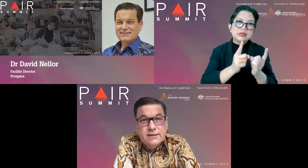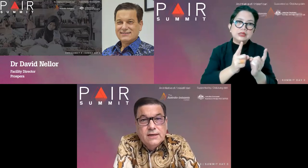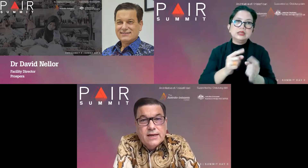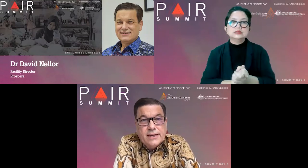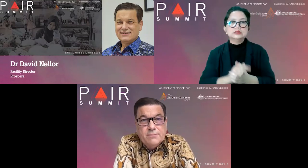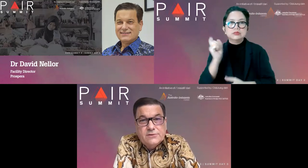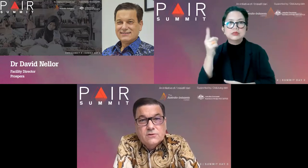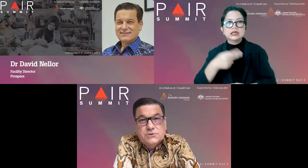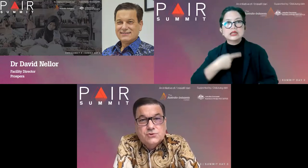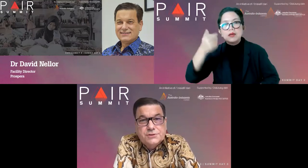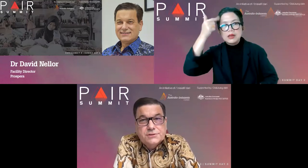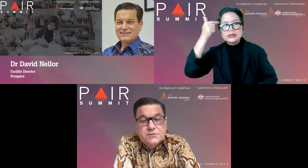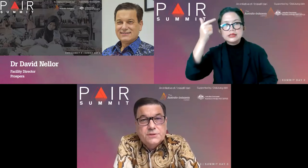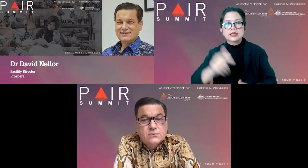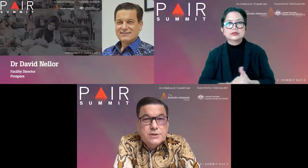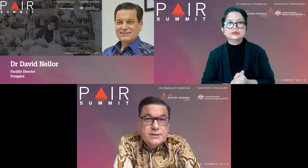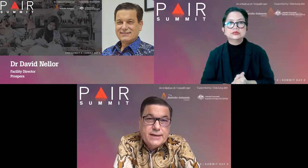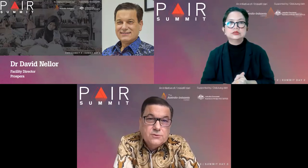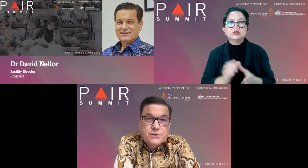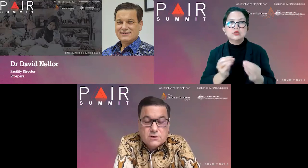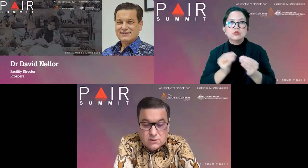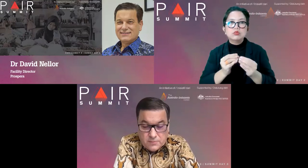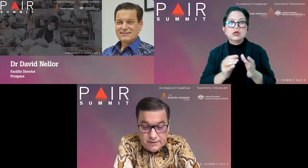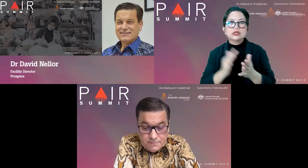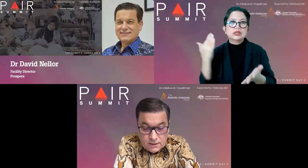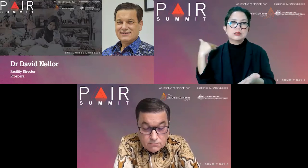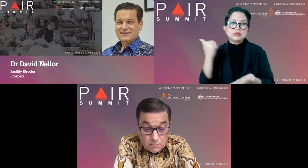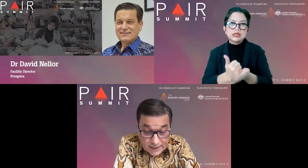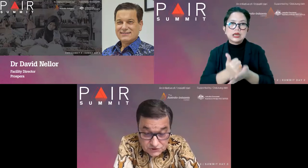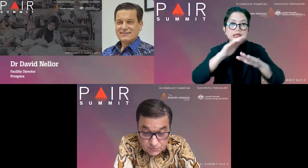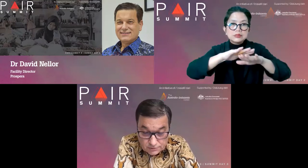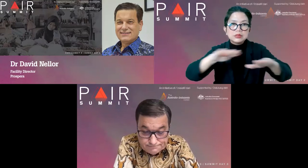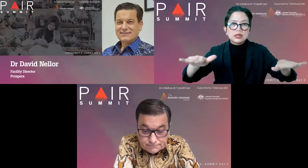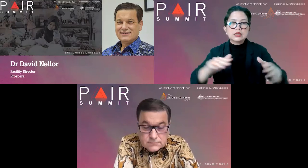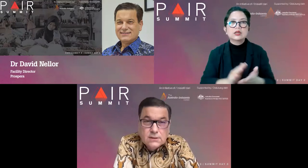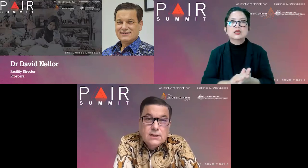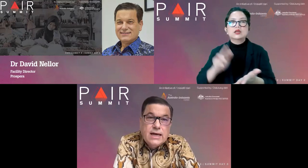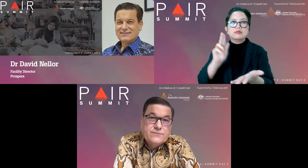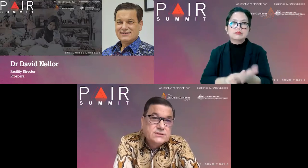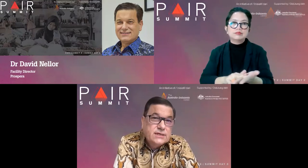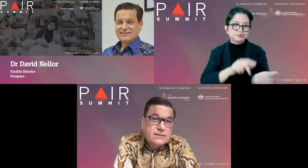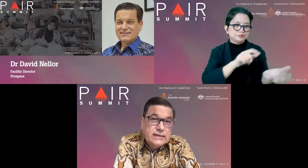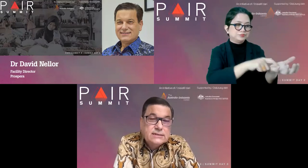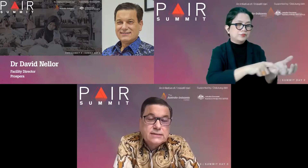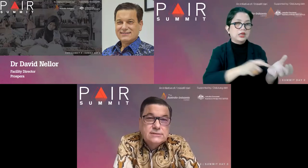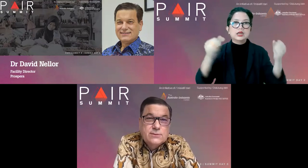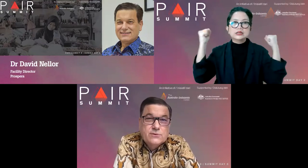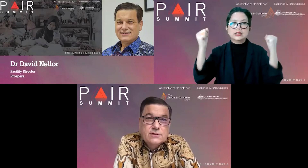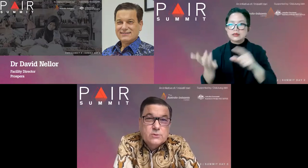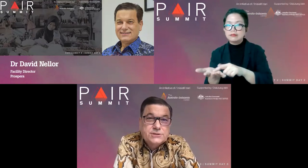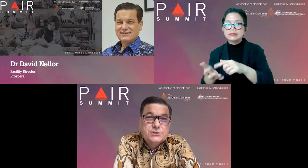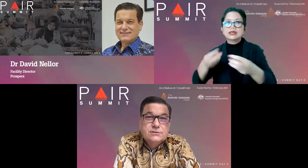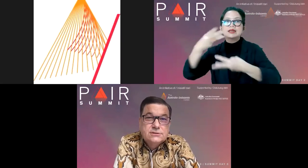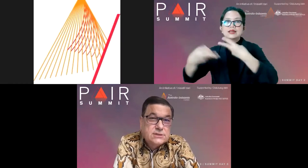policy, and made those choices between health and economy more manageable. Having said that, as some of